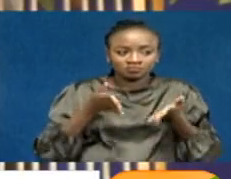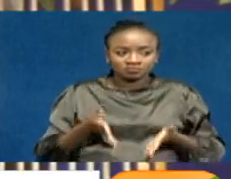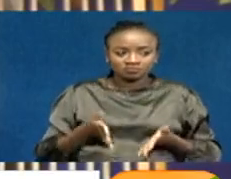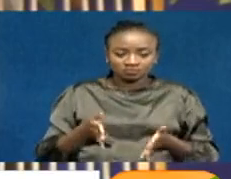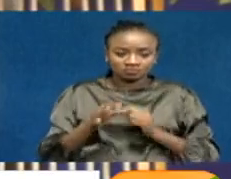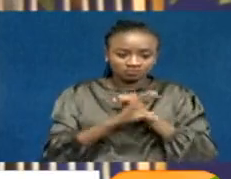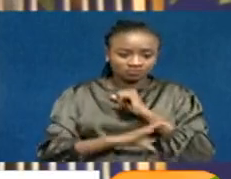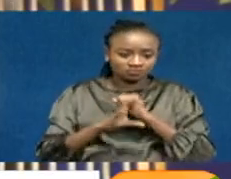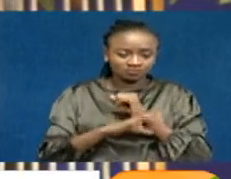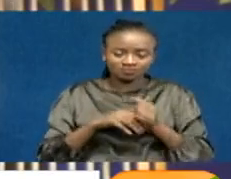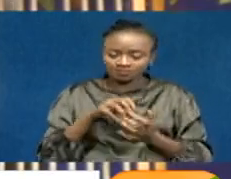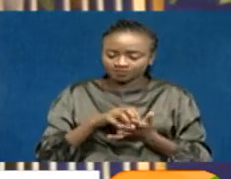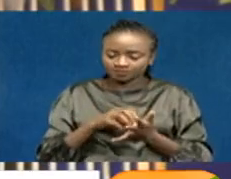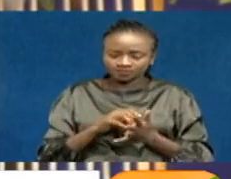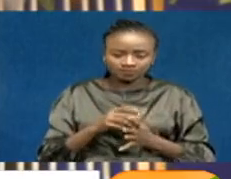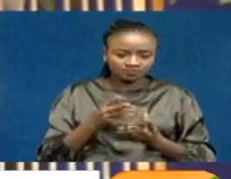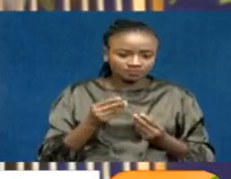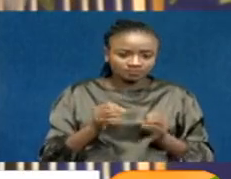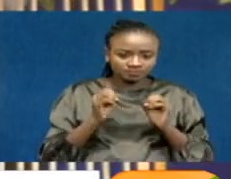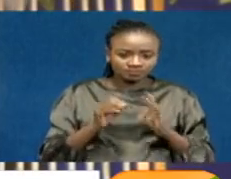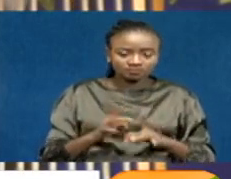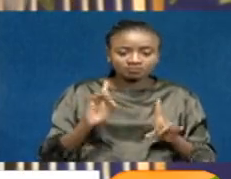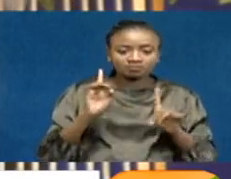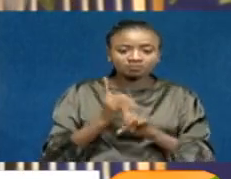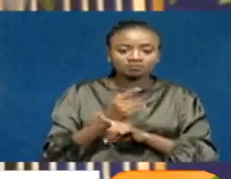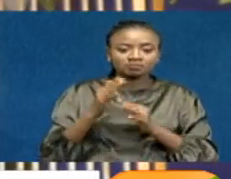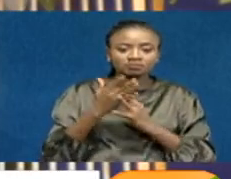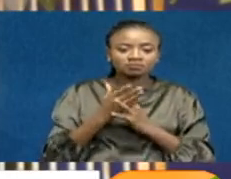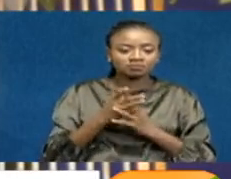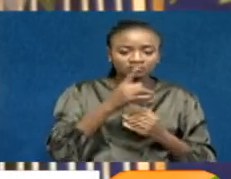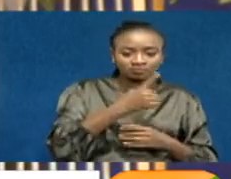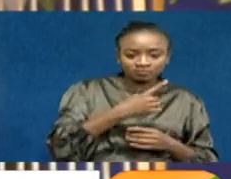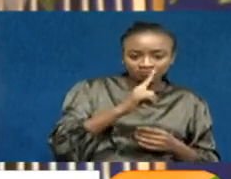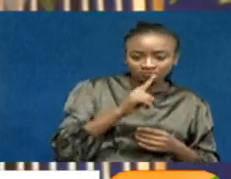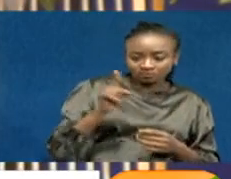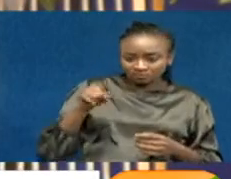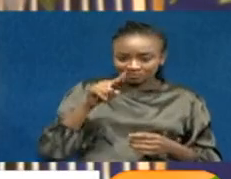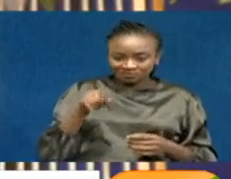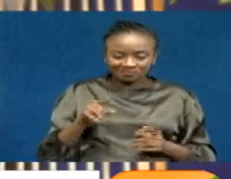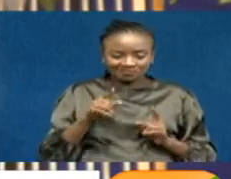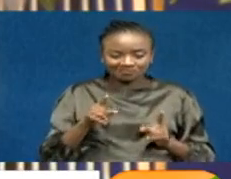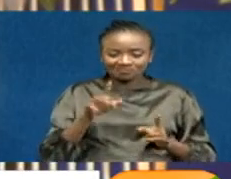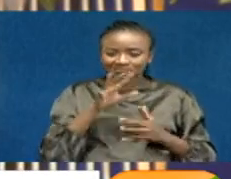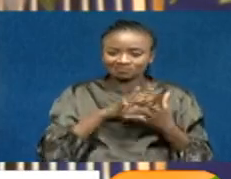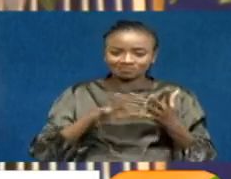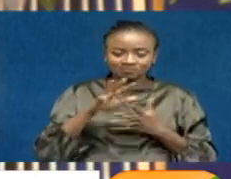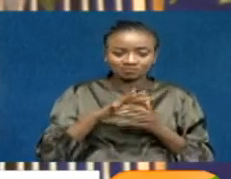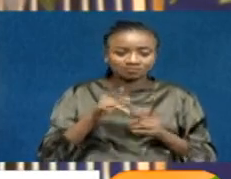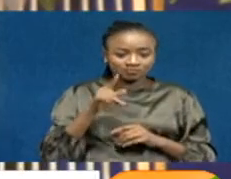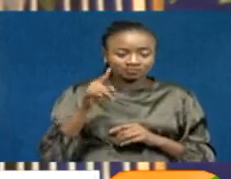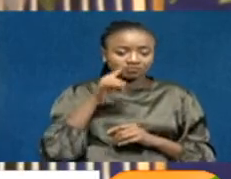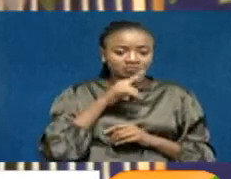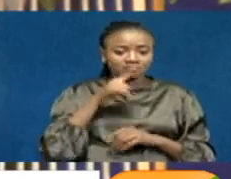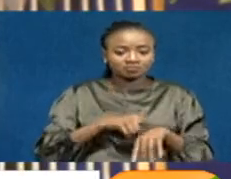our country. The difference between right and wrong is blood, and that is very dangerous at election